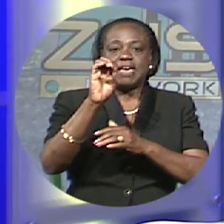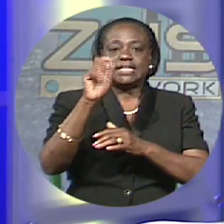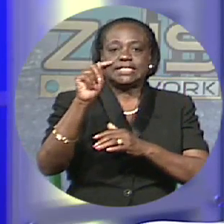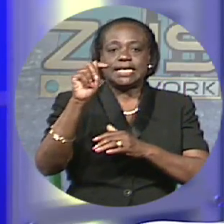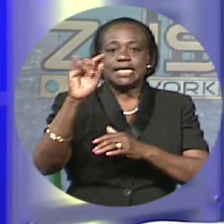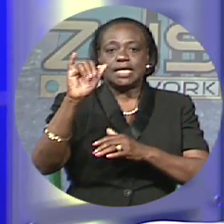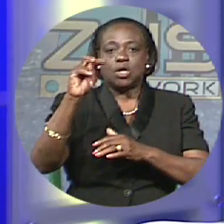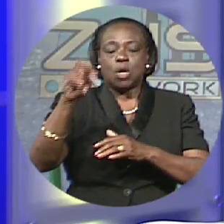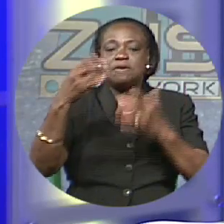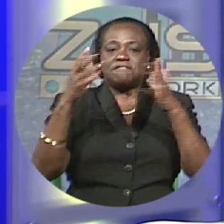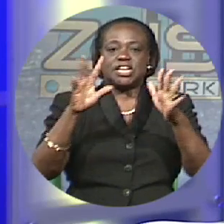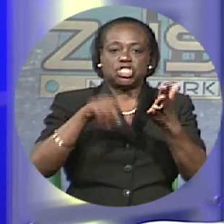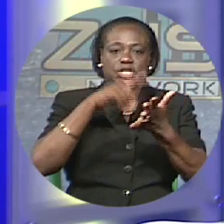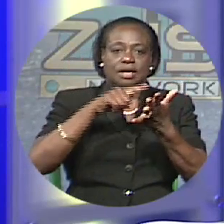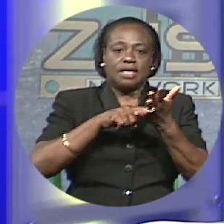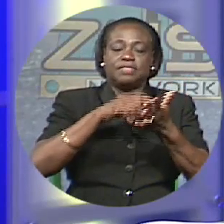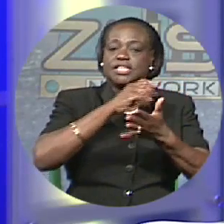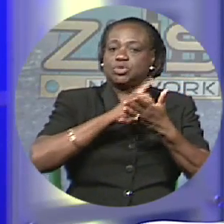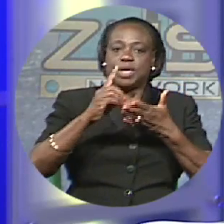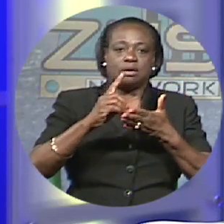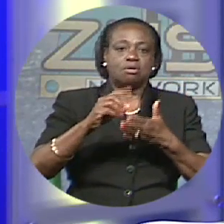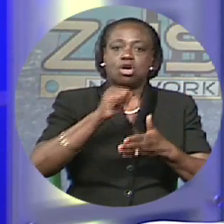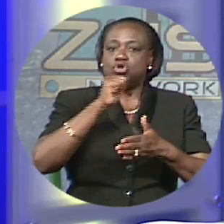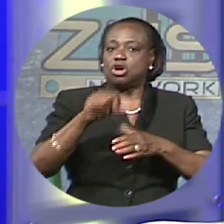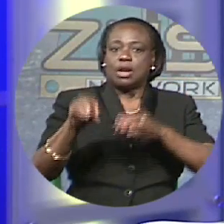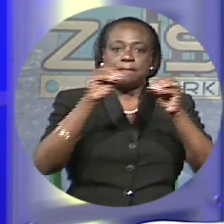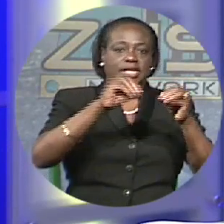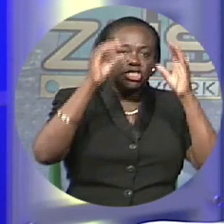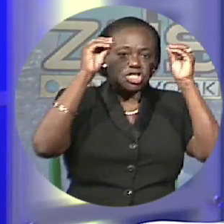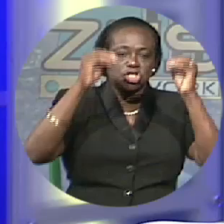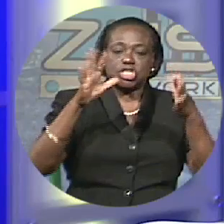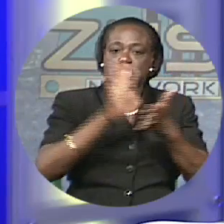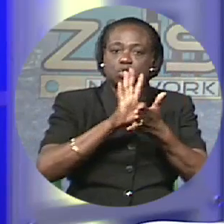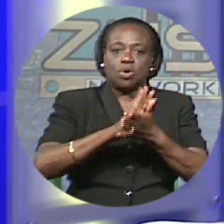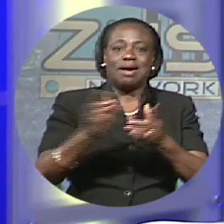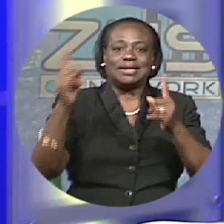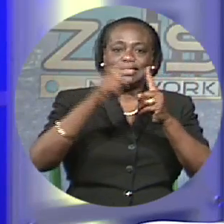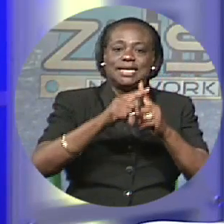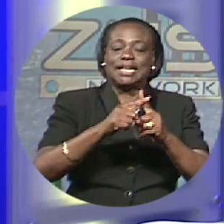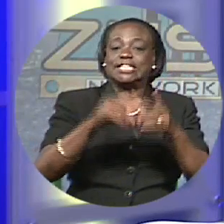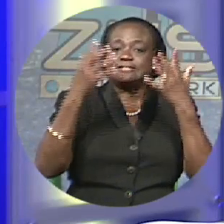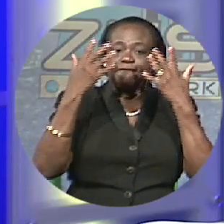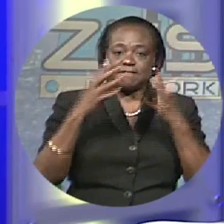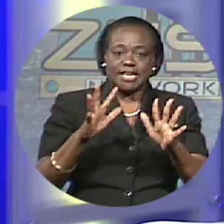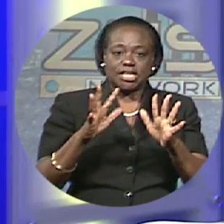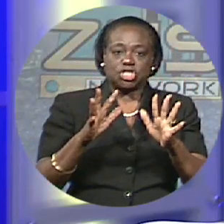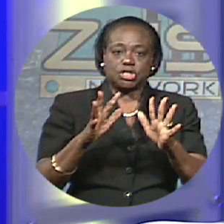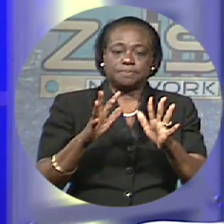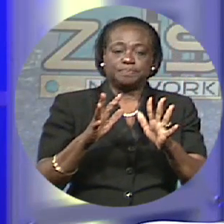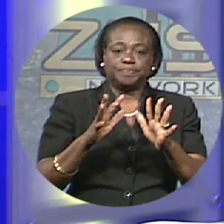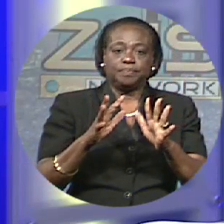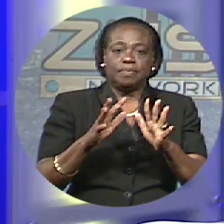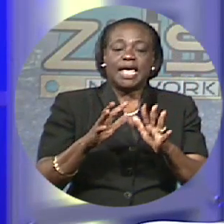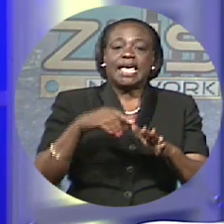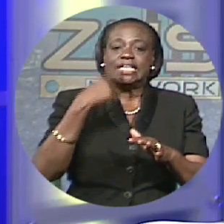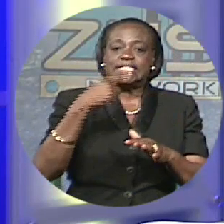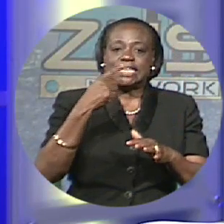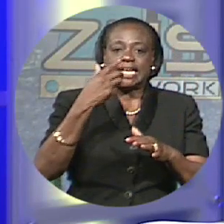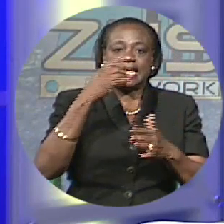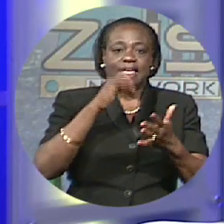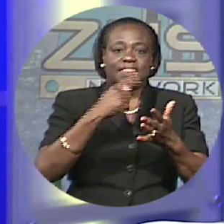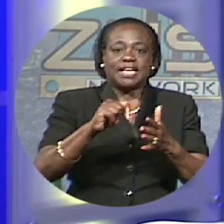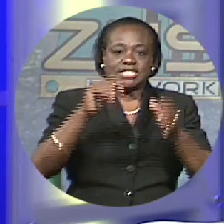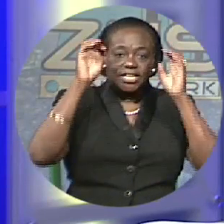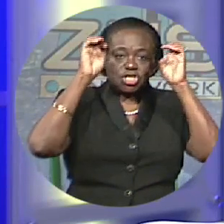teacher within the schools until that process is finalized. In 2012, Fitzgerald confirmed education officials hired